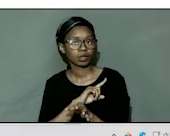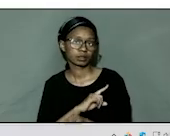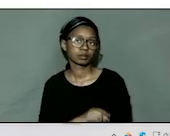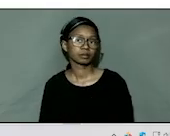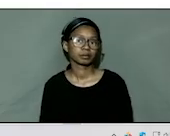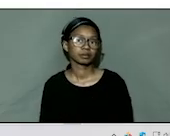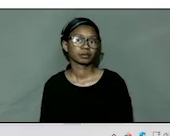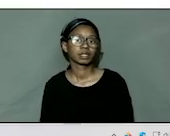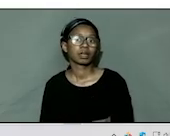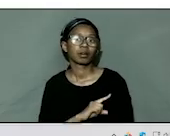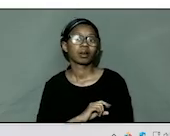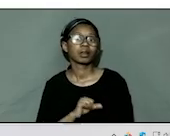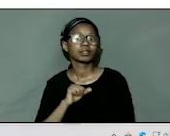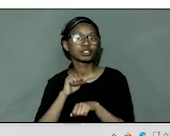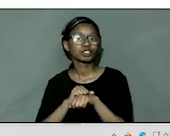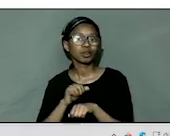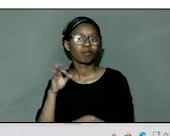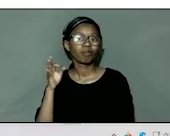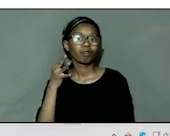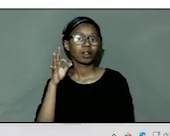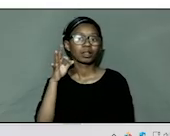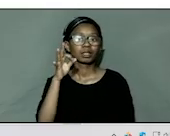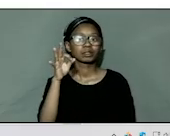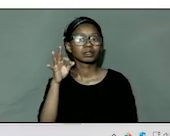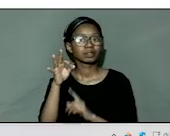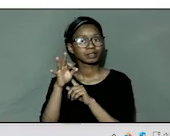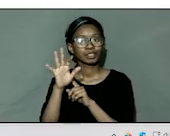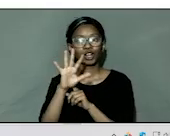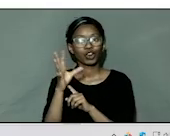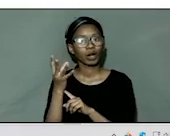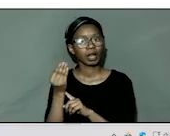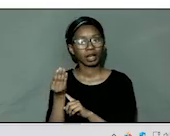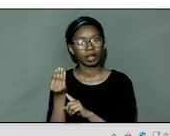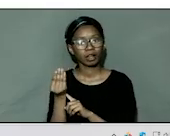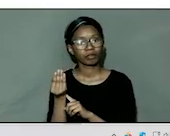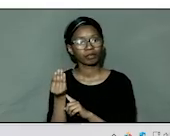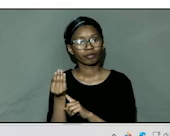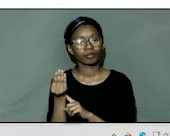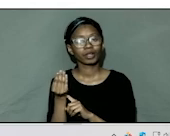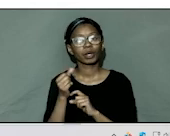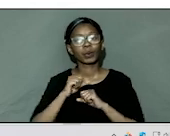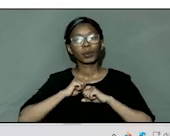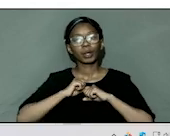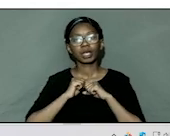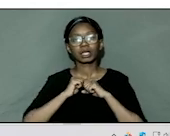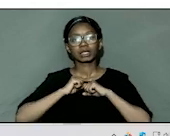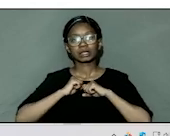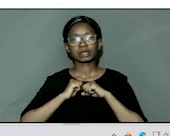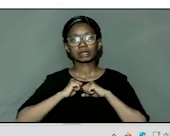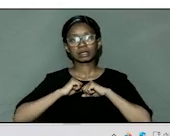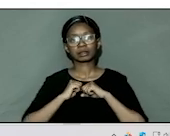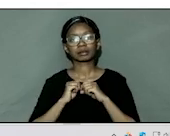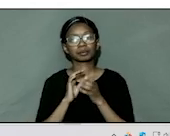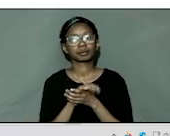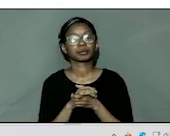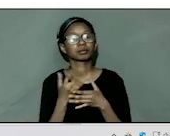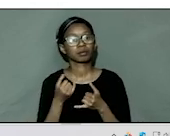do stoneflies not have what? Wings.